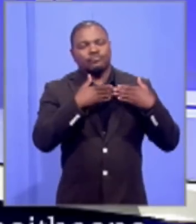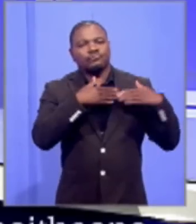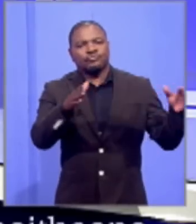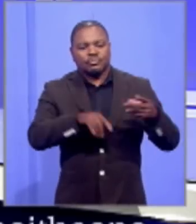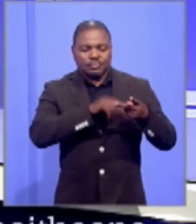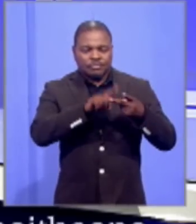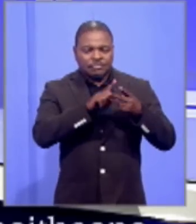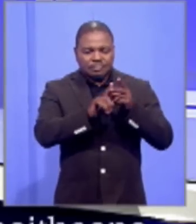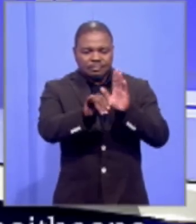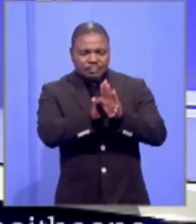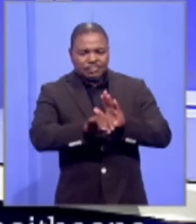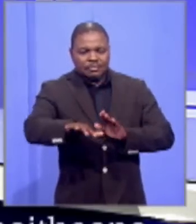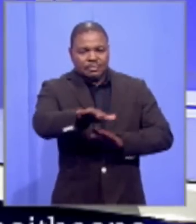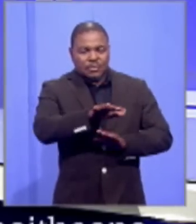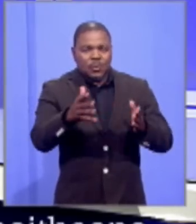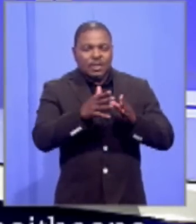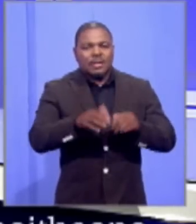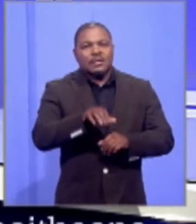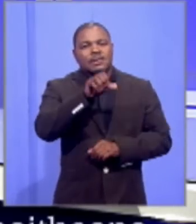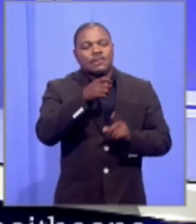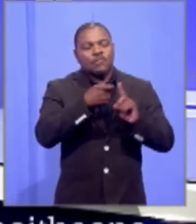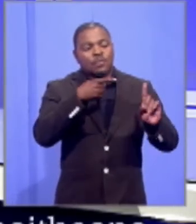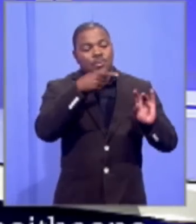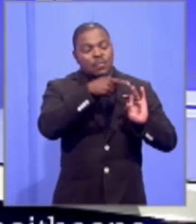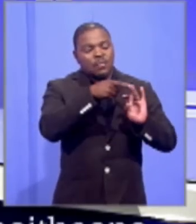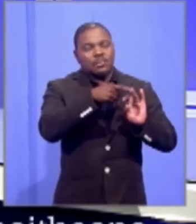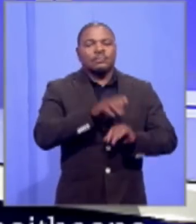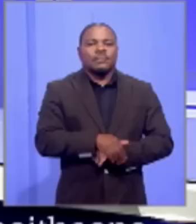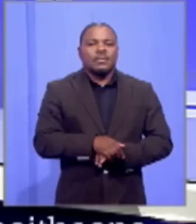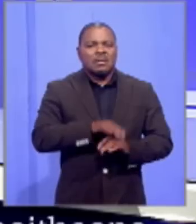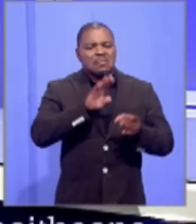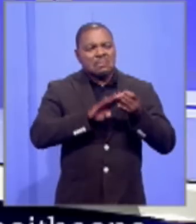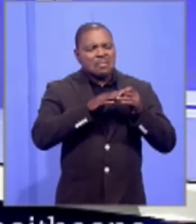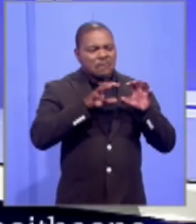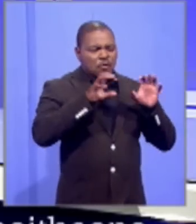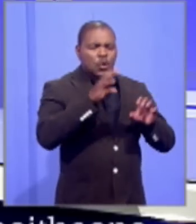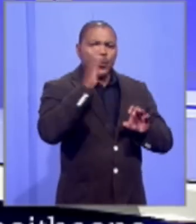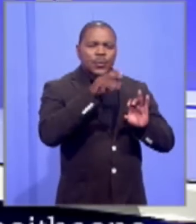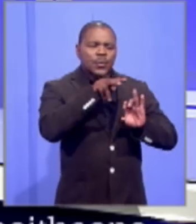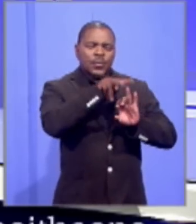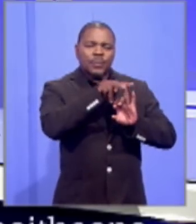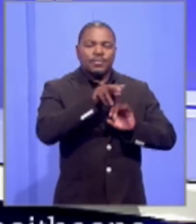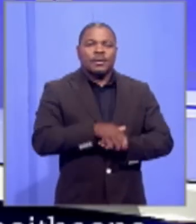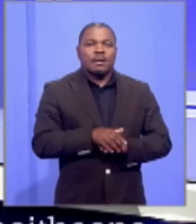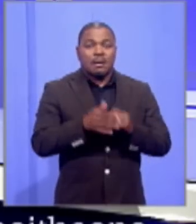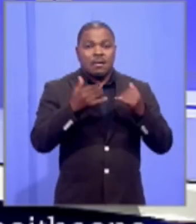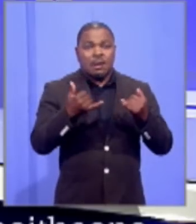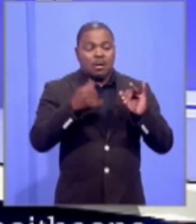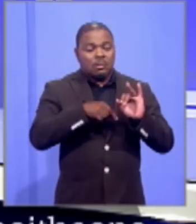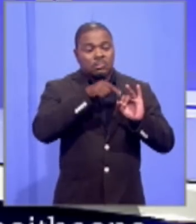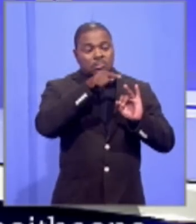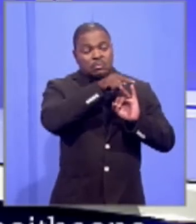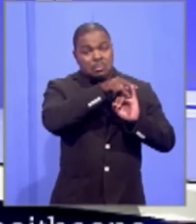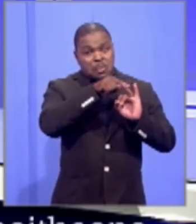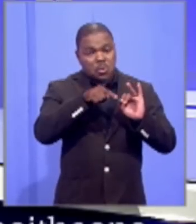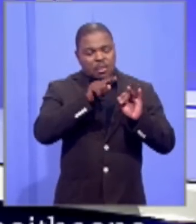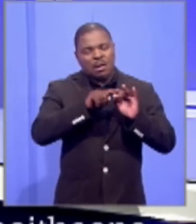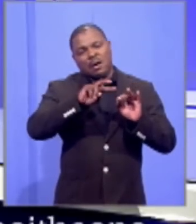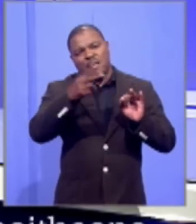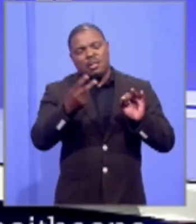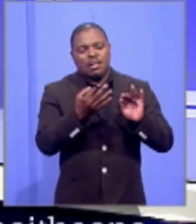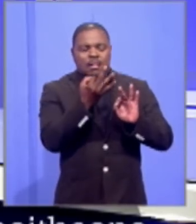la tiragalo ka Sibia le gona go dirilwe bjalo ntle le kgapeletšo. Mo lebakeng le Sibia Ntanzi le ba